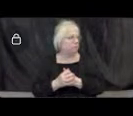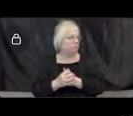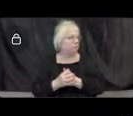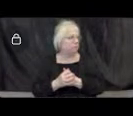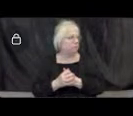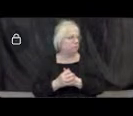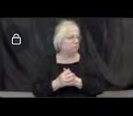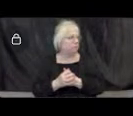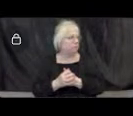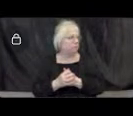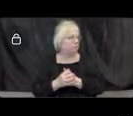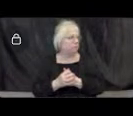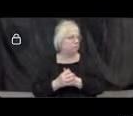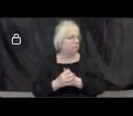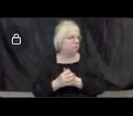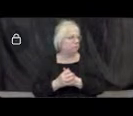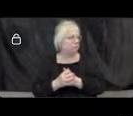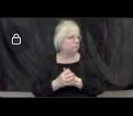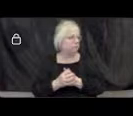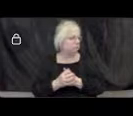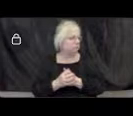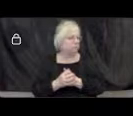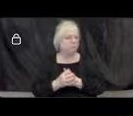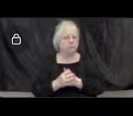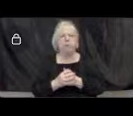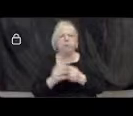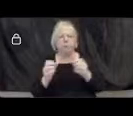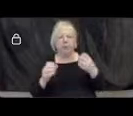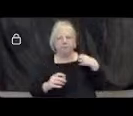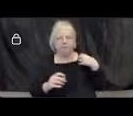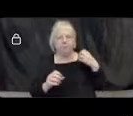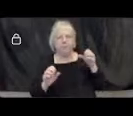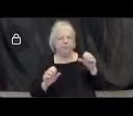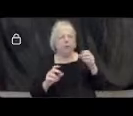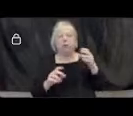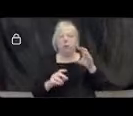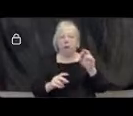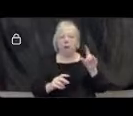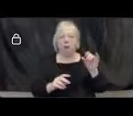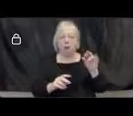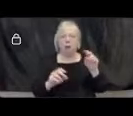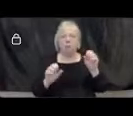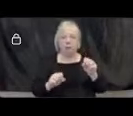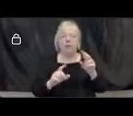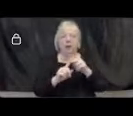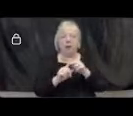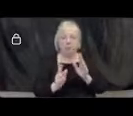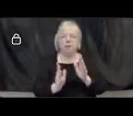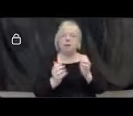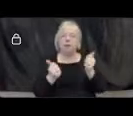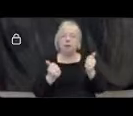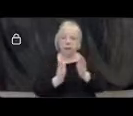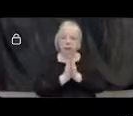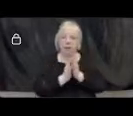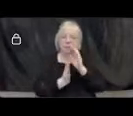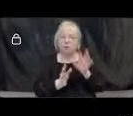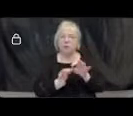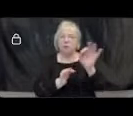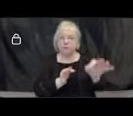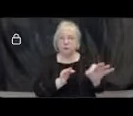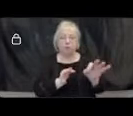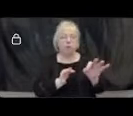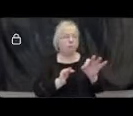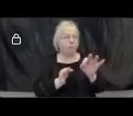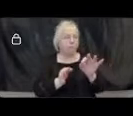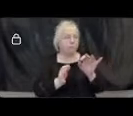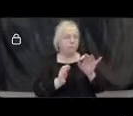Staff, can we go ahead and approve that? Yes, the applicant can ask for a deferral. That is there, but